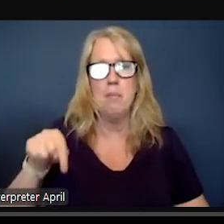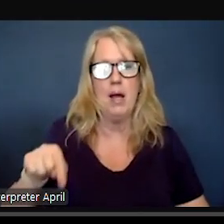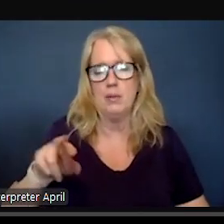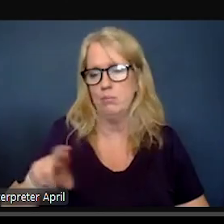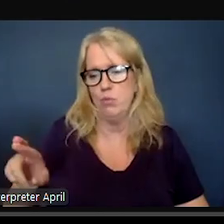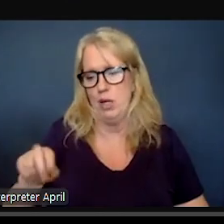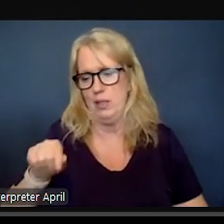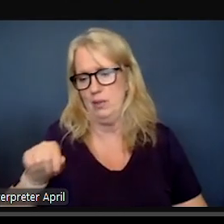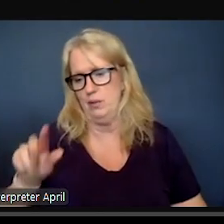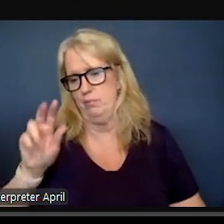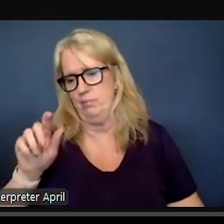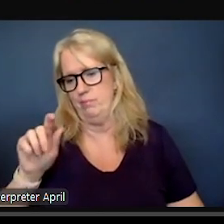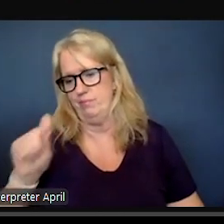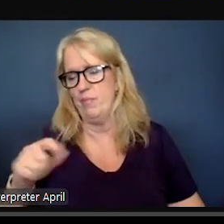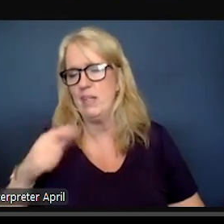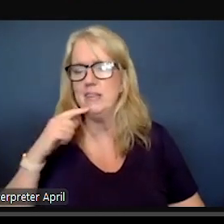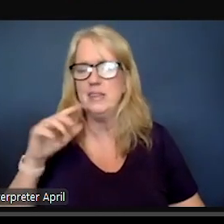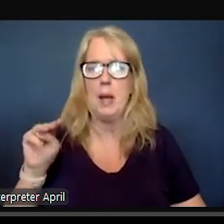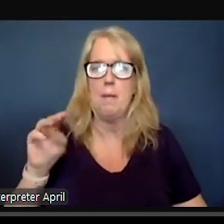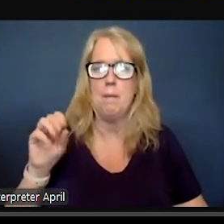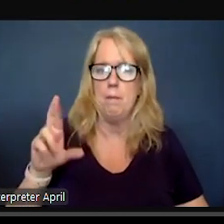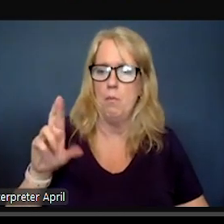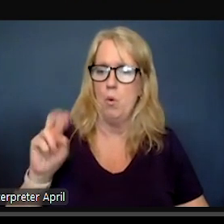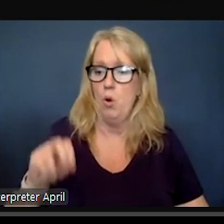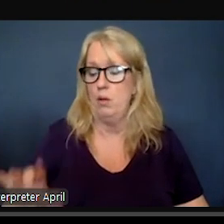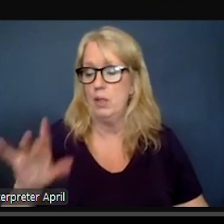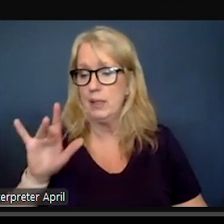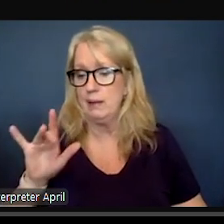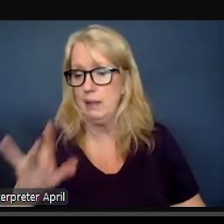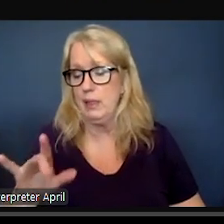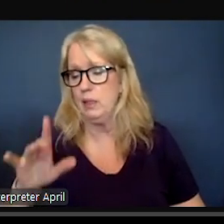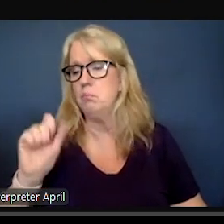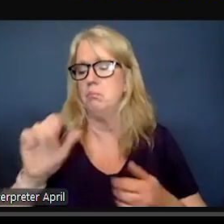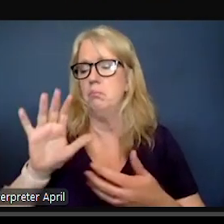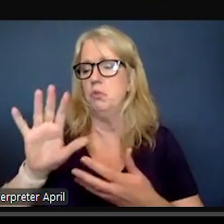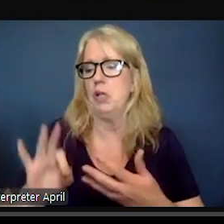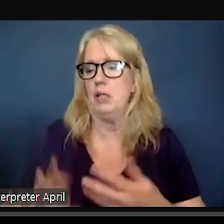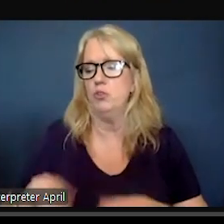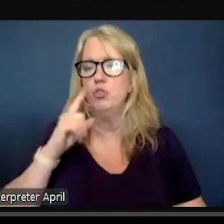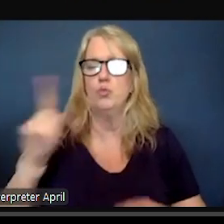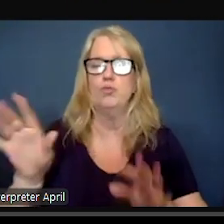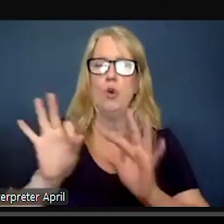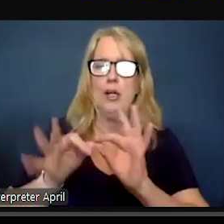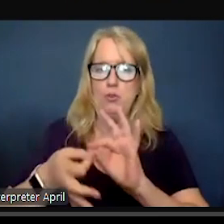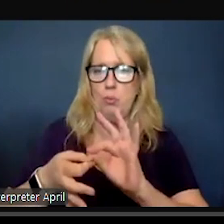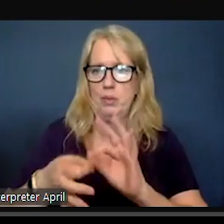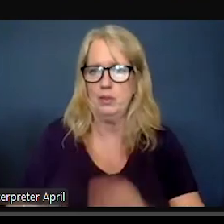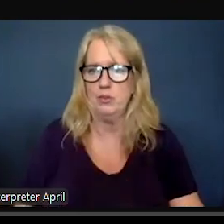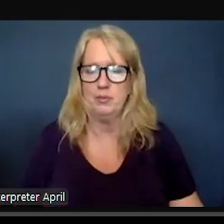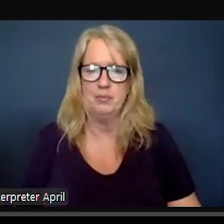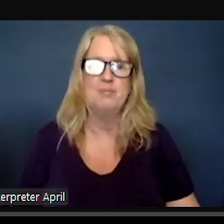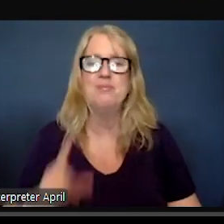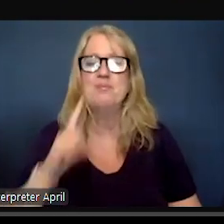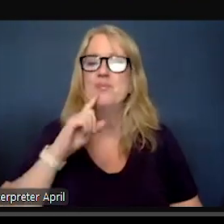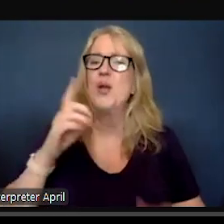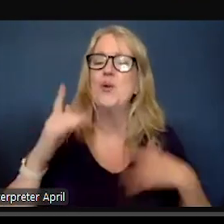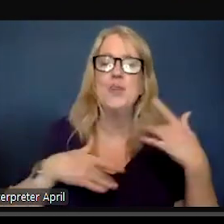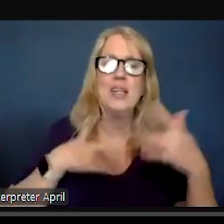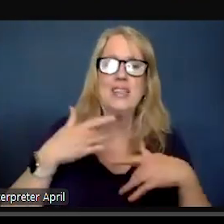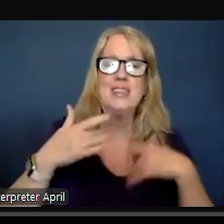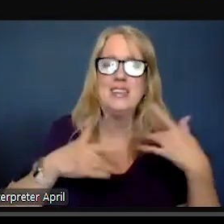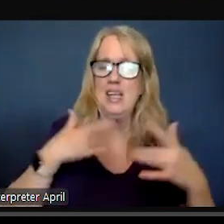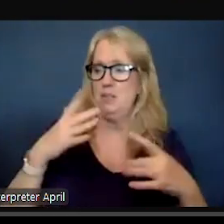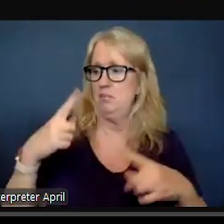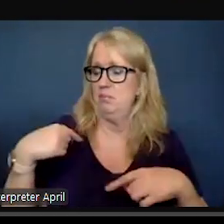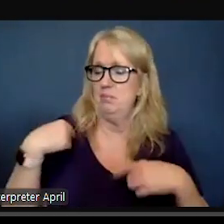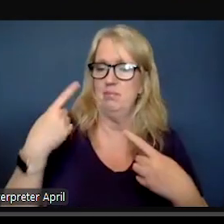that say More. When you click on that, you can choose interpretation there. Really excited. Over